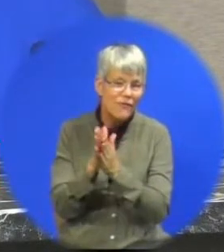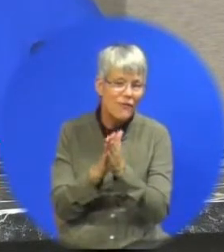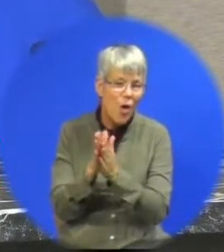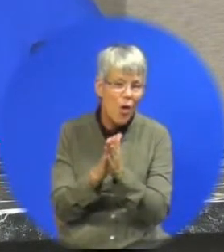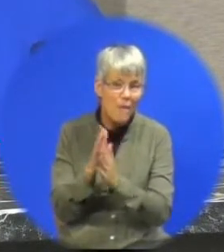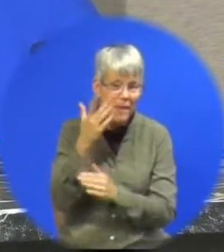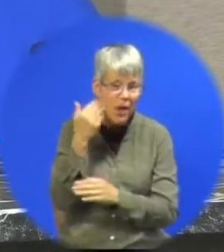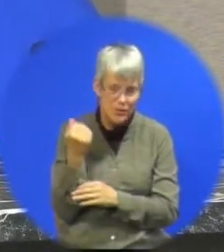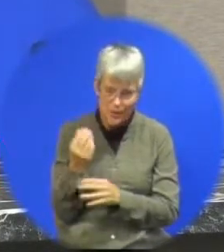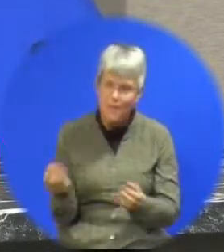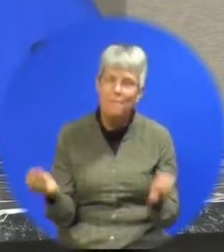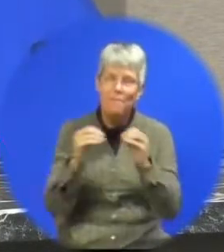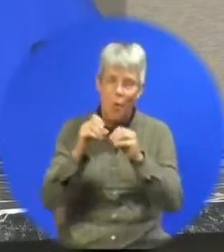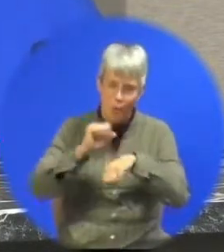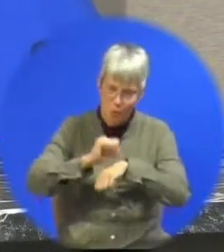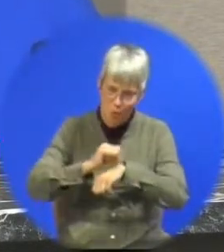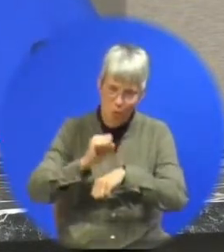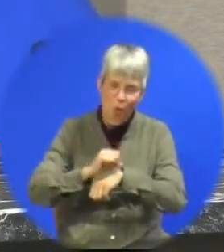more to be done.